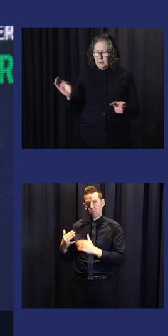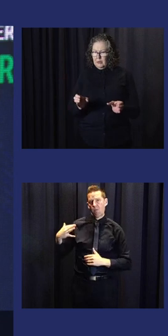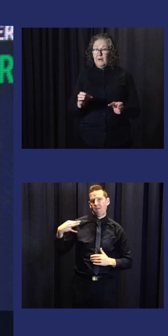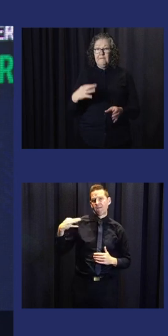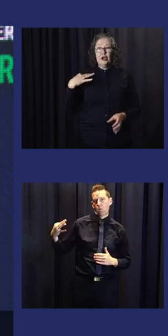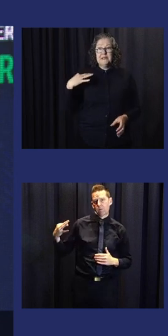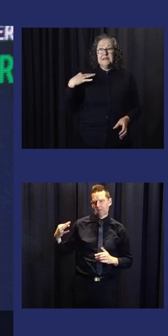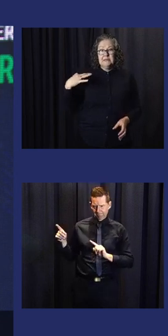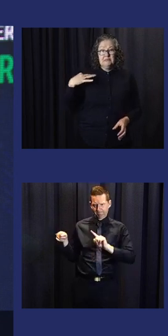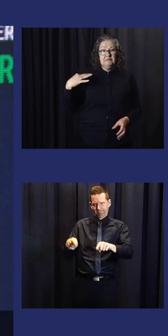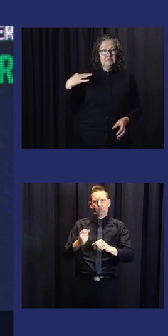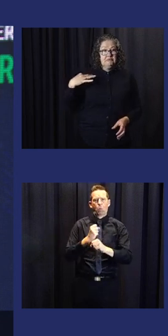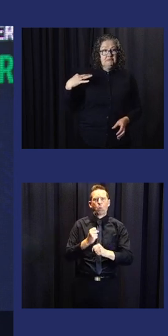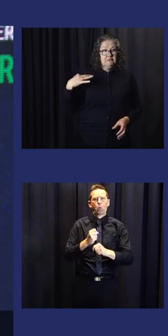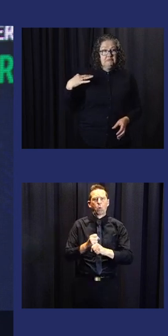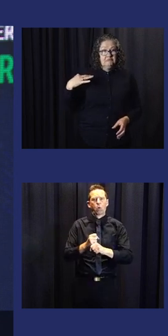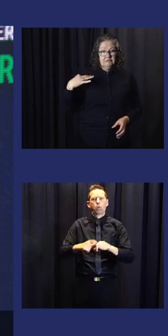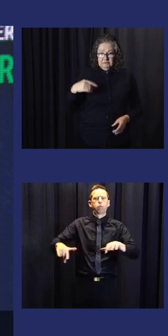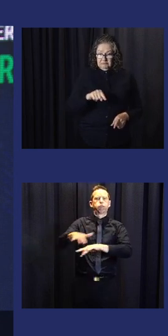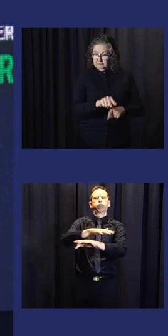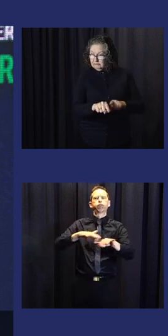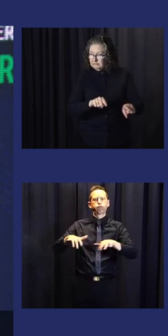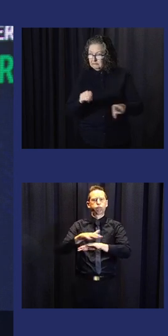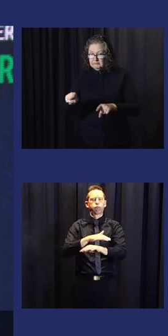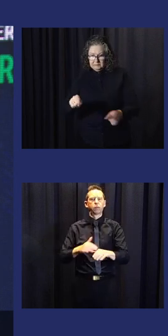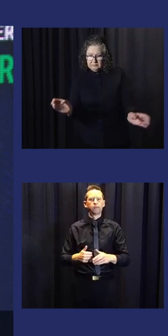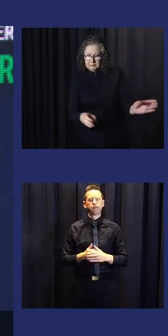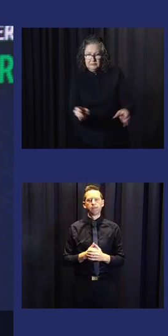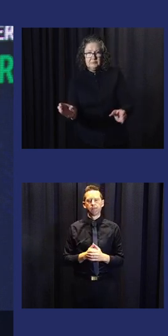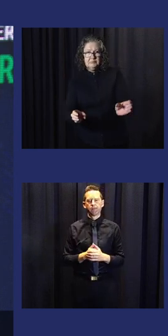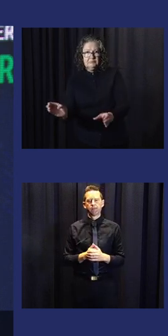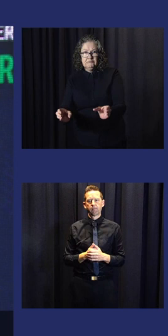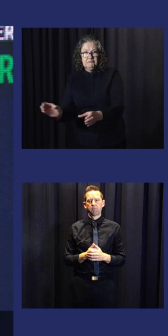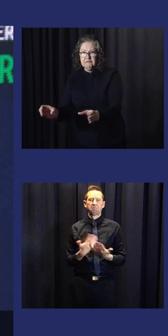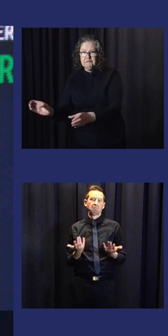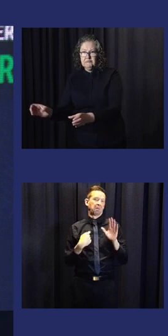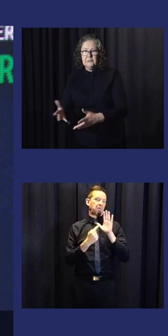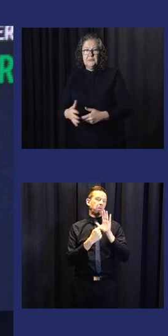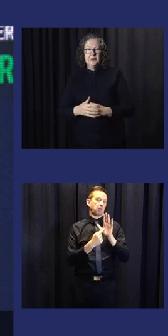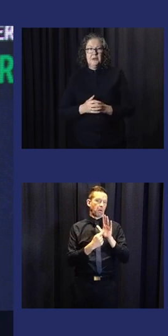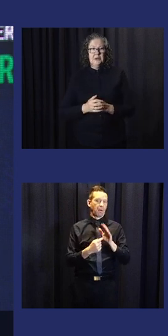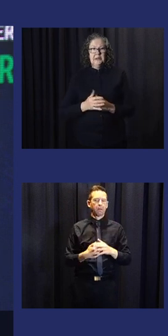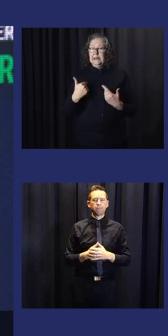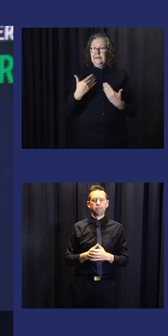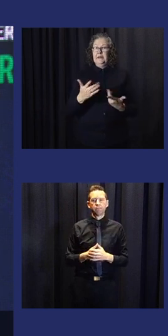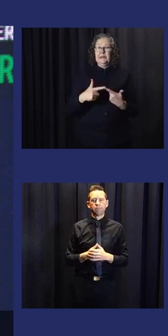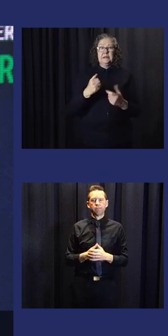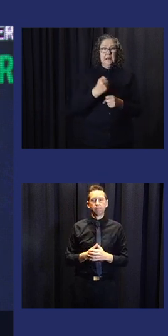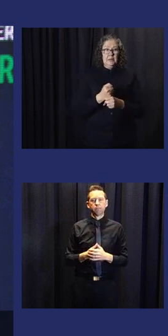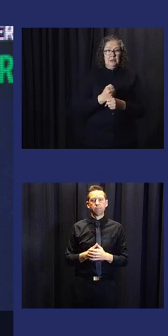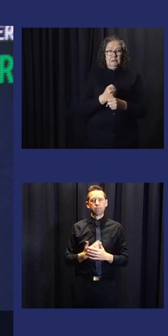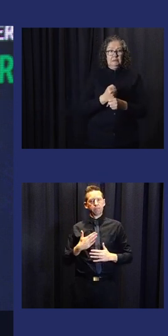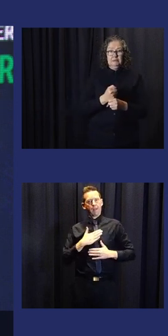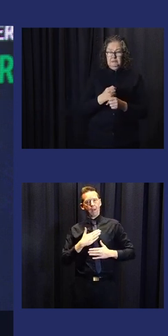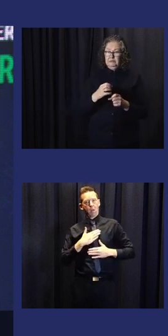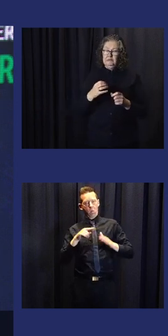volunteers is on the ground in a district level and village level. So I think Just for example, I have to mention that we have